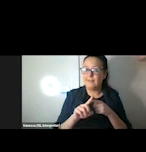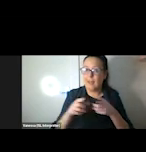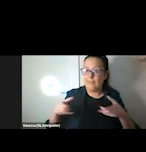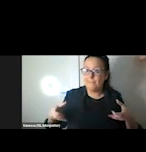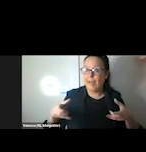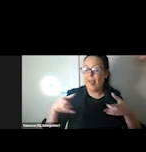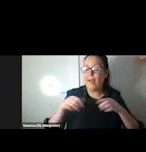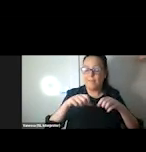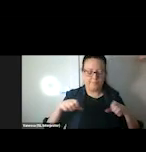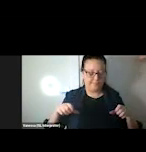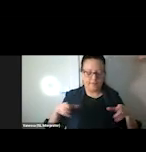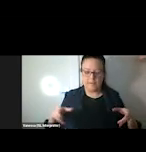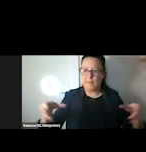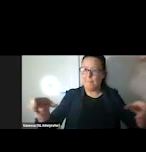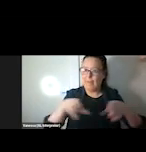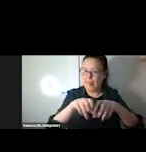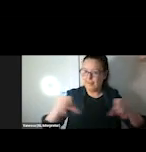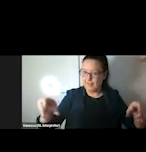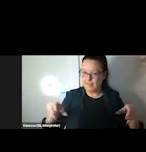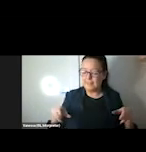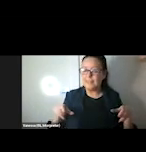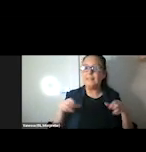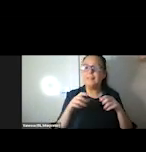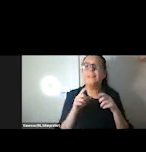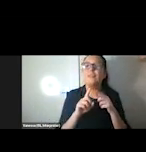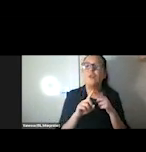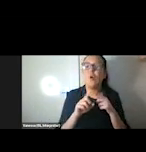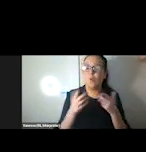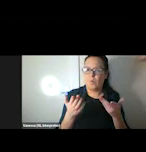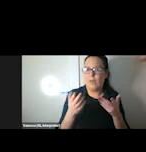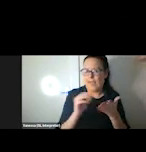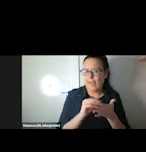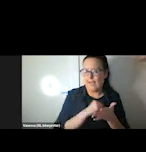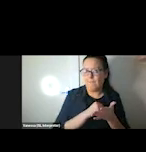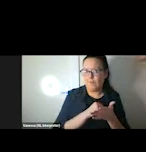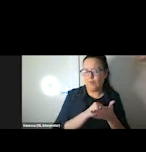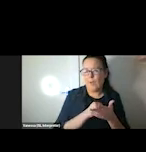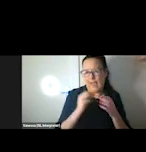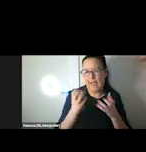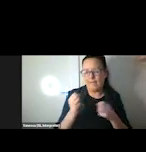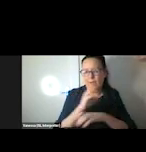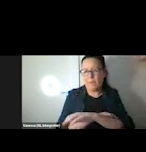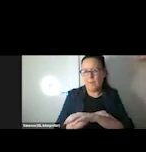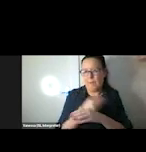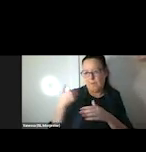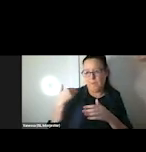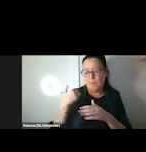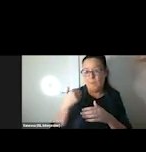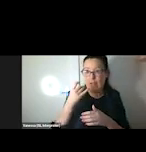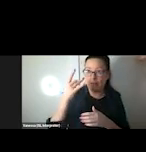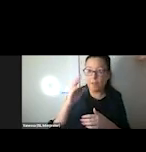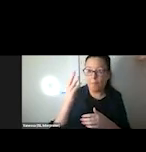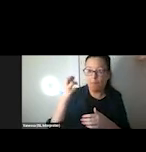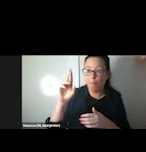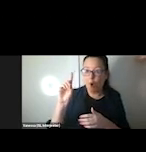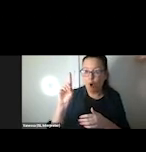we've had recent problems with, which have had to be referred to on board Fionnuala to make a decision on in relation to